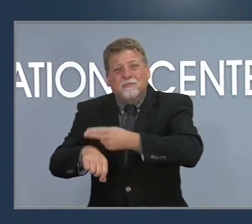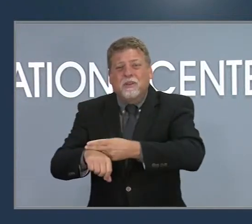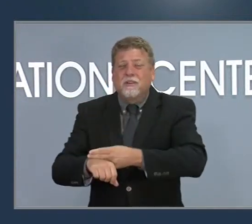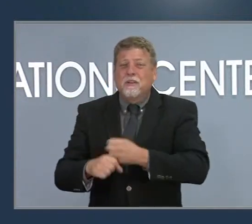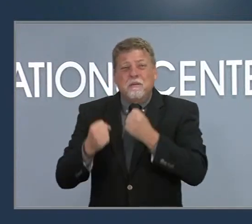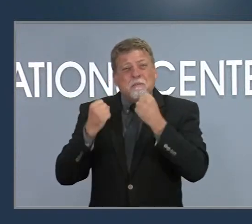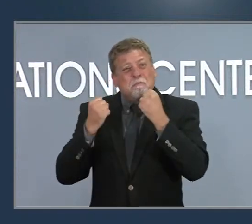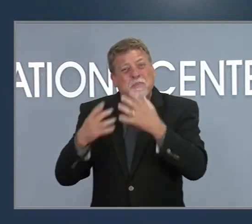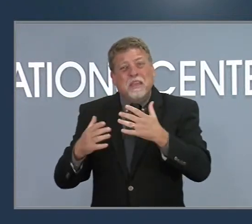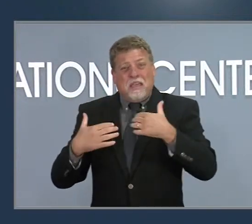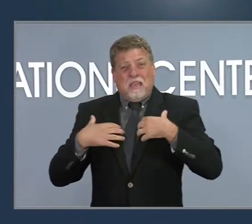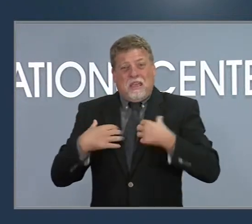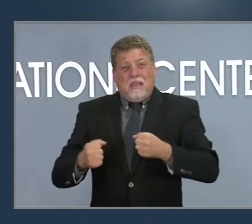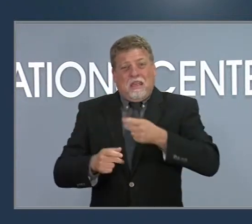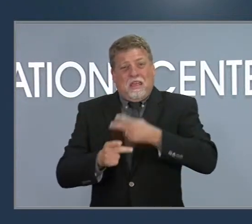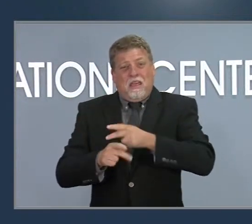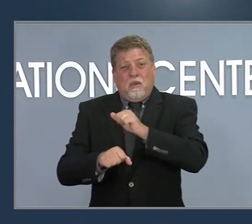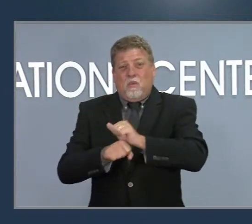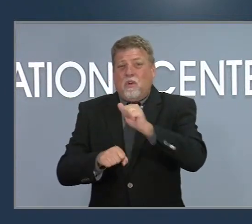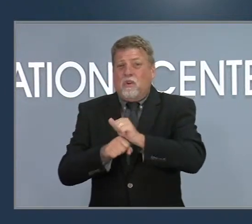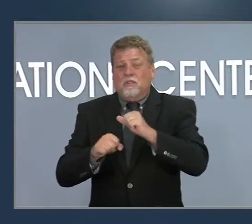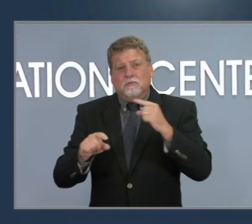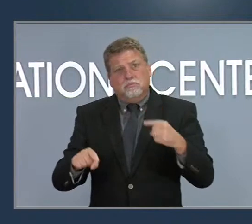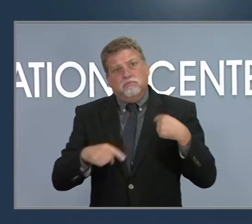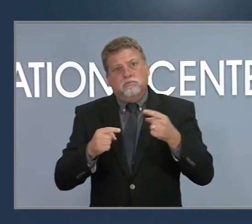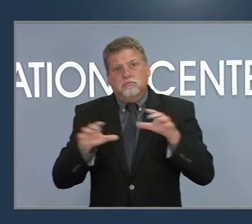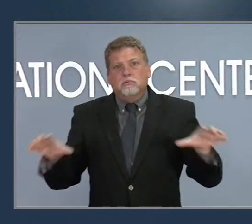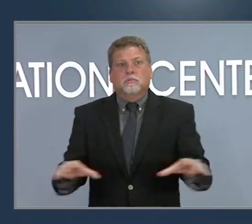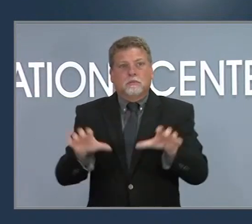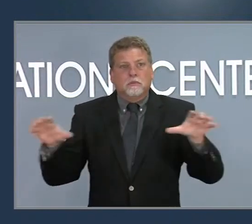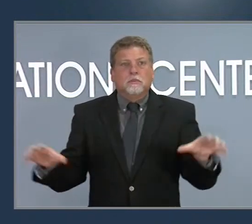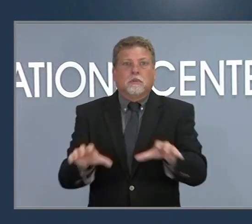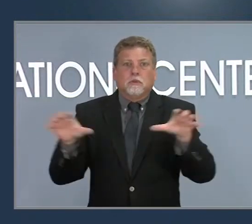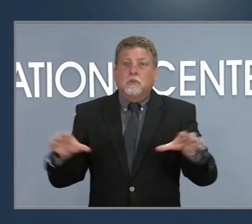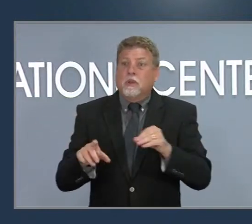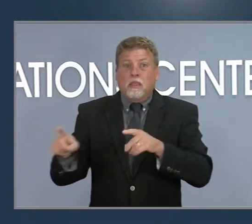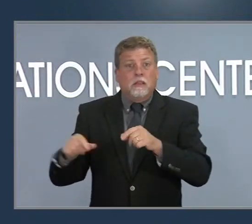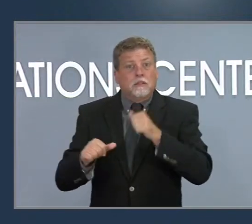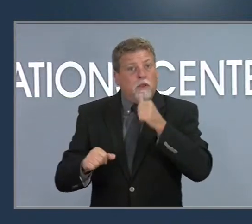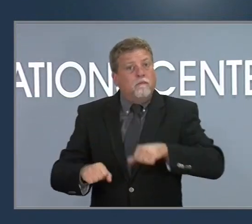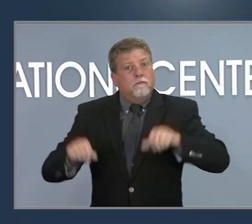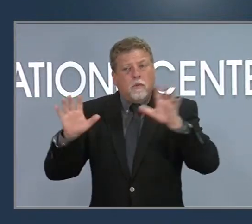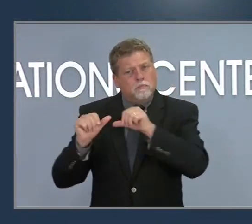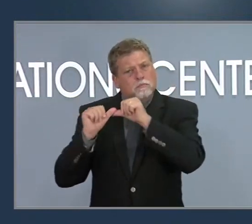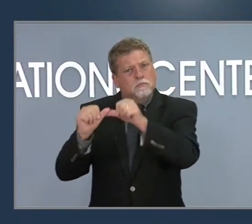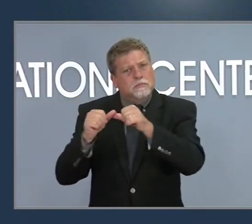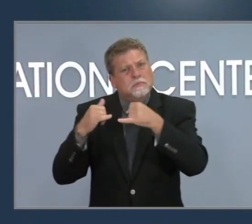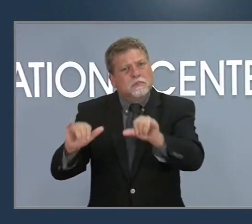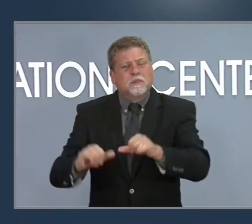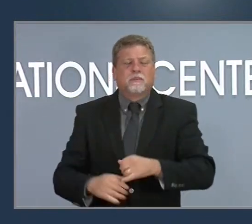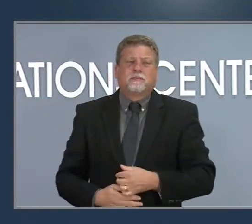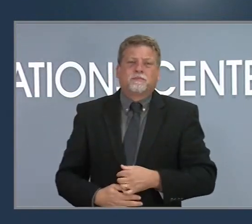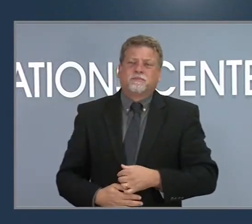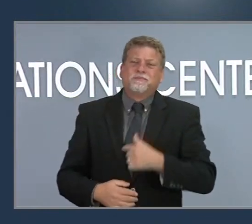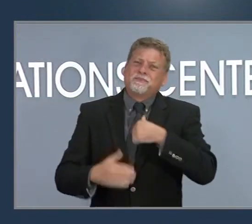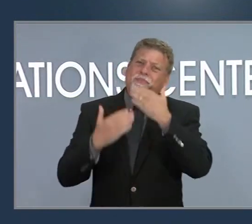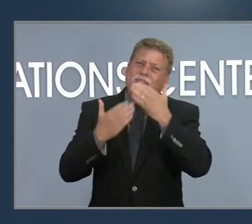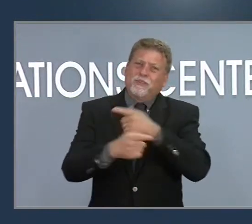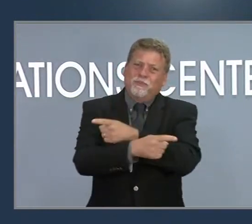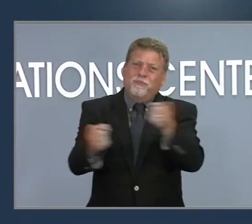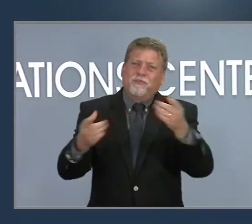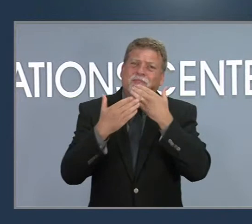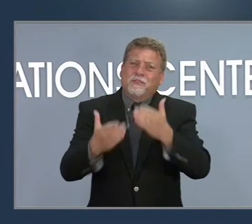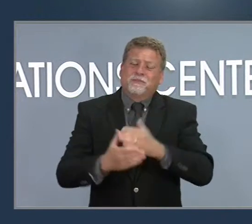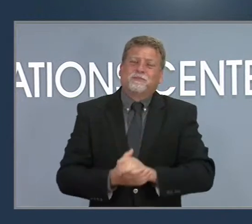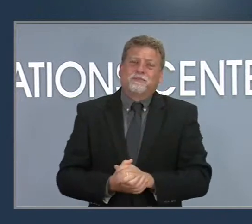yet they continue to give. Thank you. One way we can all show our appreciation and lift some of the burden off of our